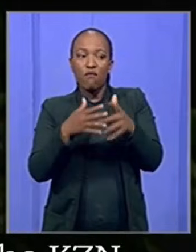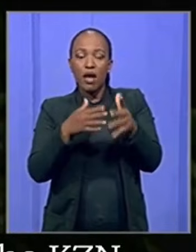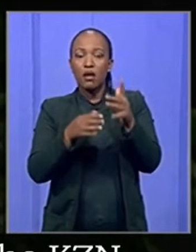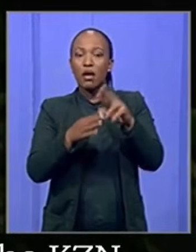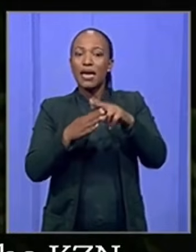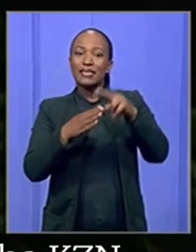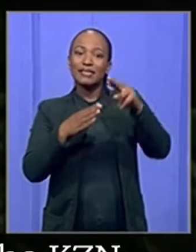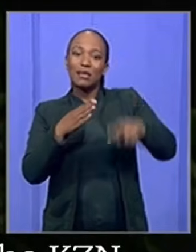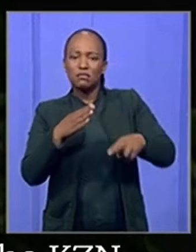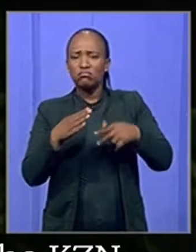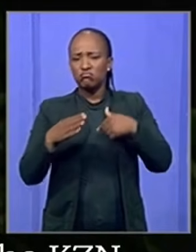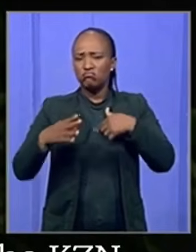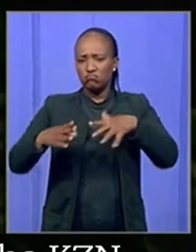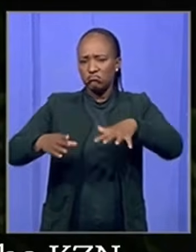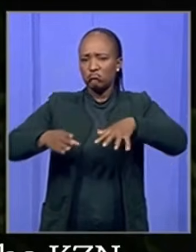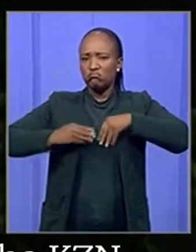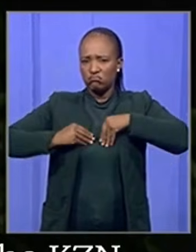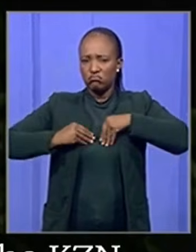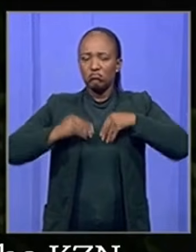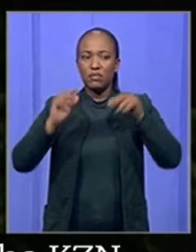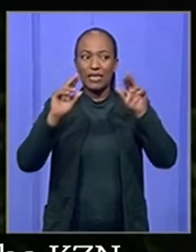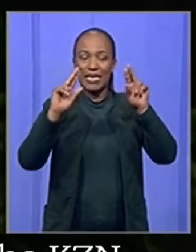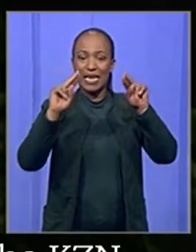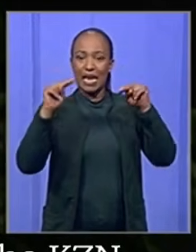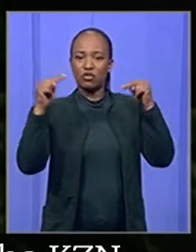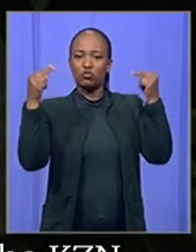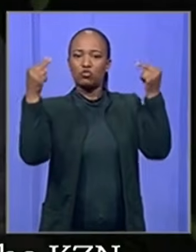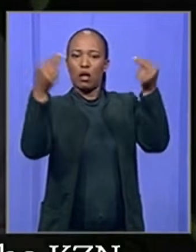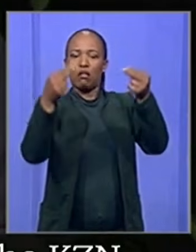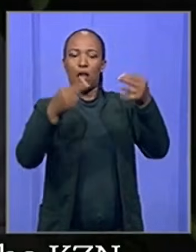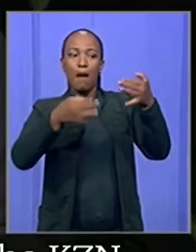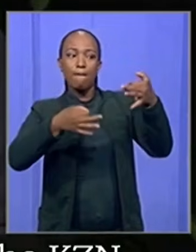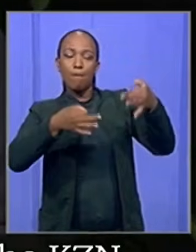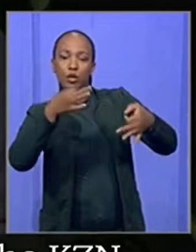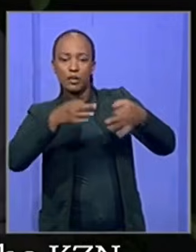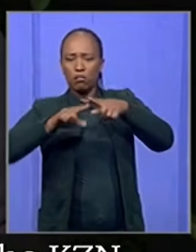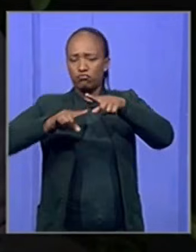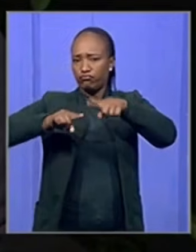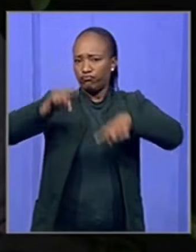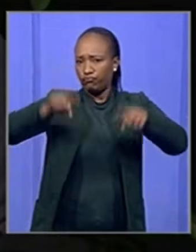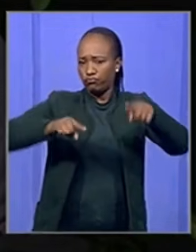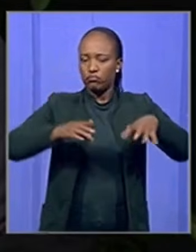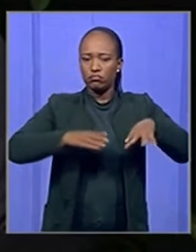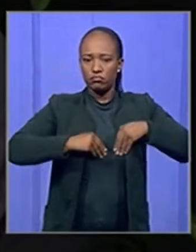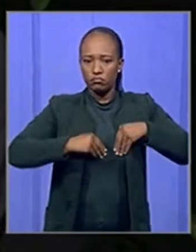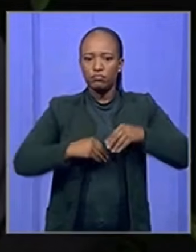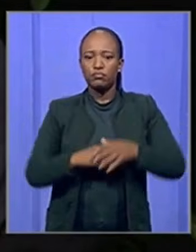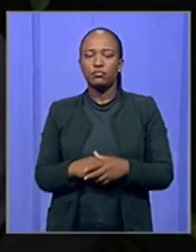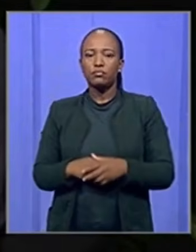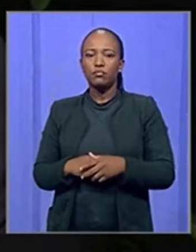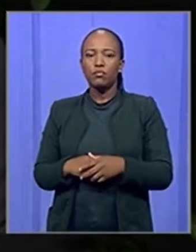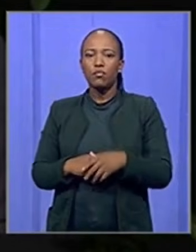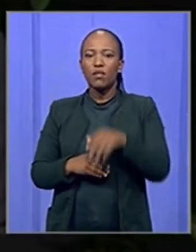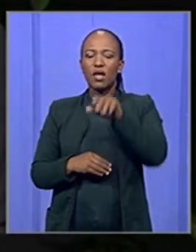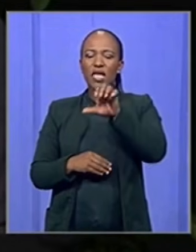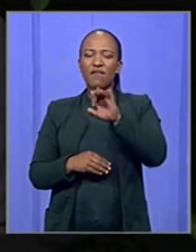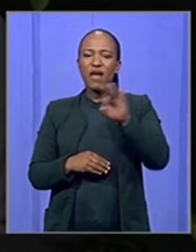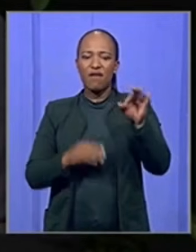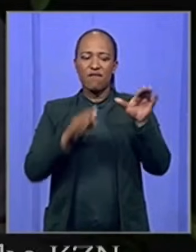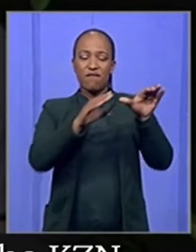our commitment to national unity transcends political differences. The EFF, we have capacitated all our fighters and